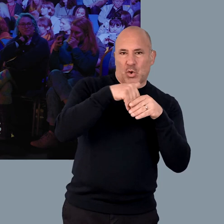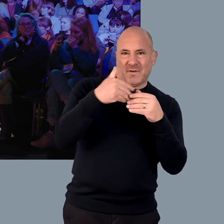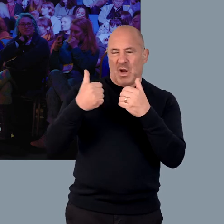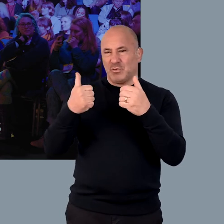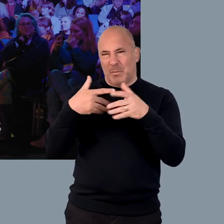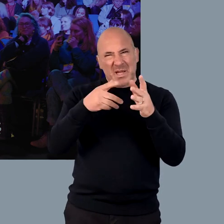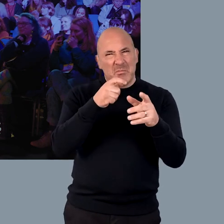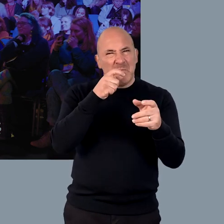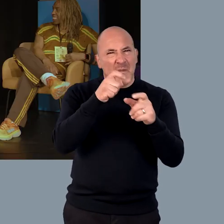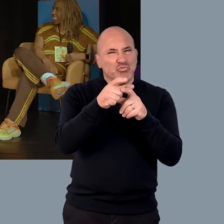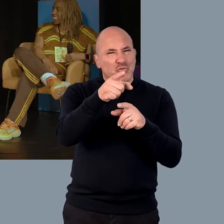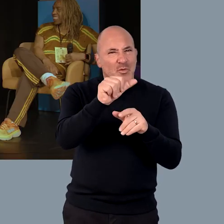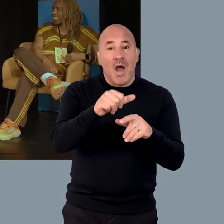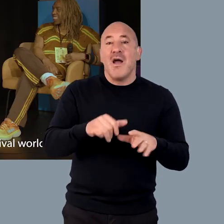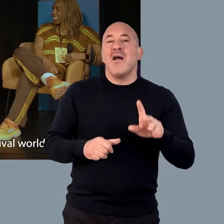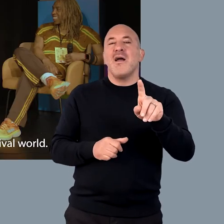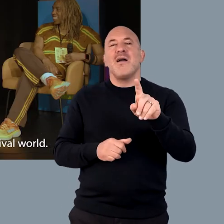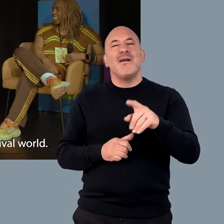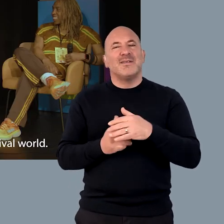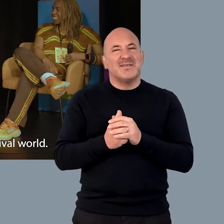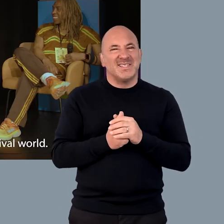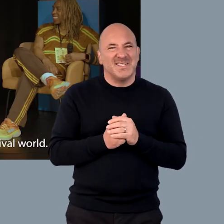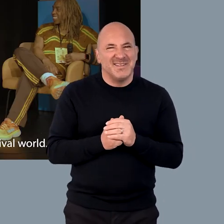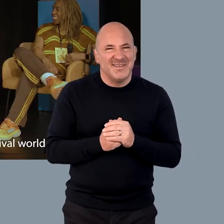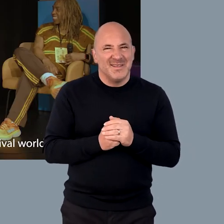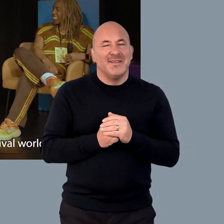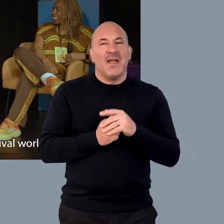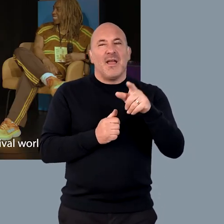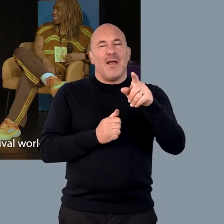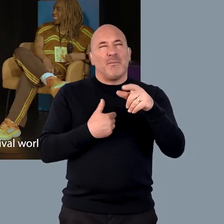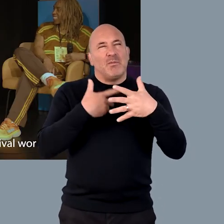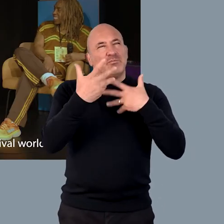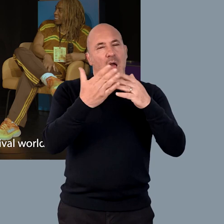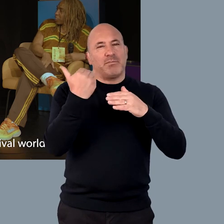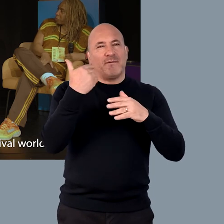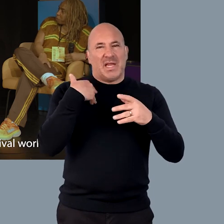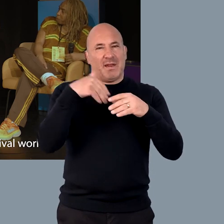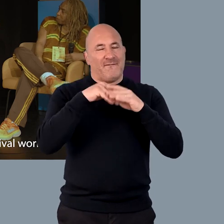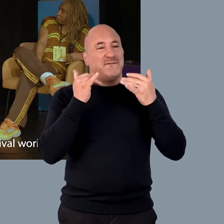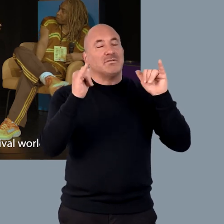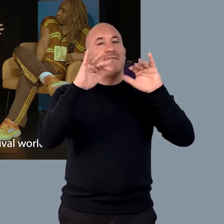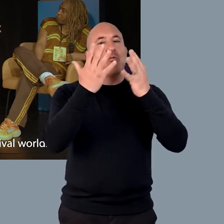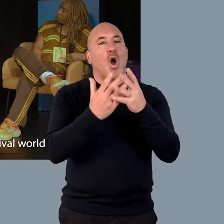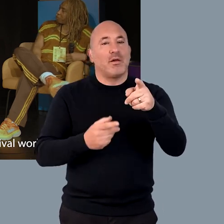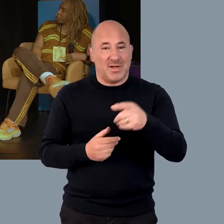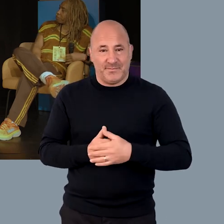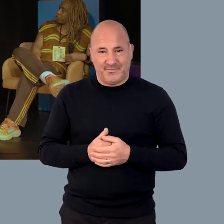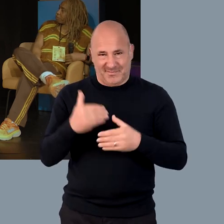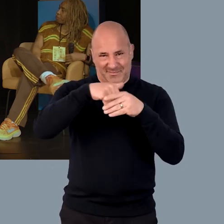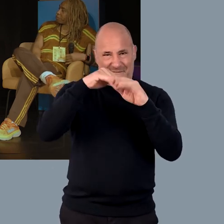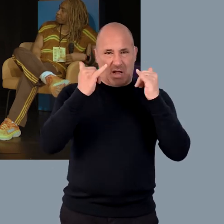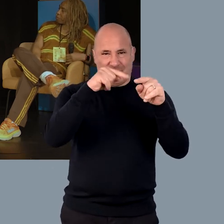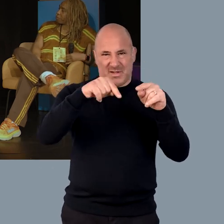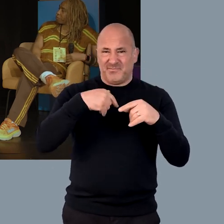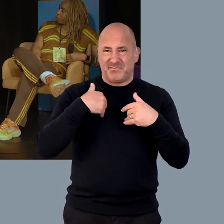two yeah um so I guess I mentioned before about being kind of the festival world that was a bit kind